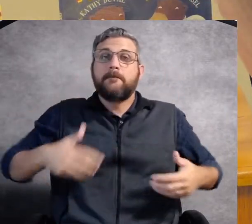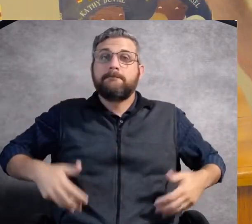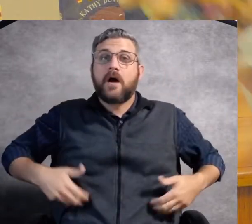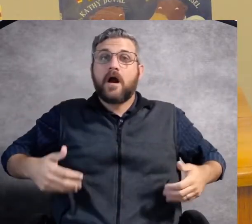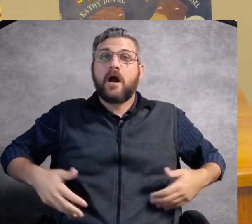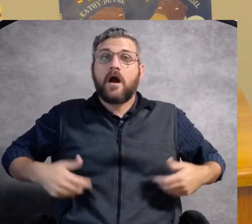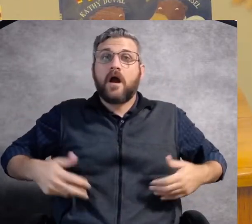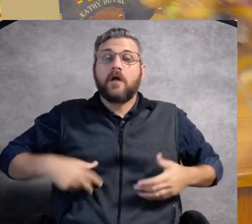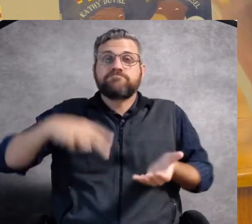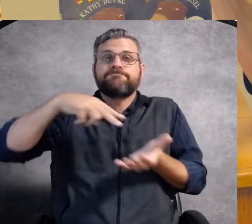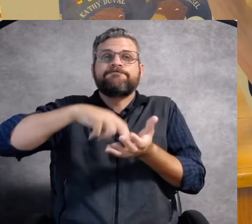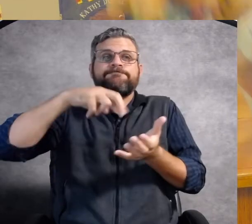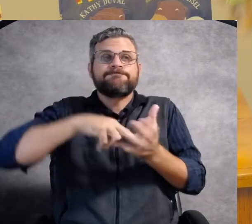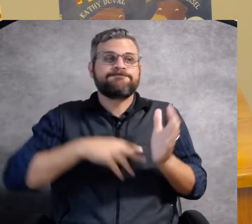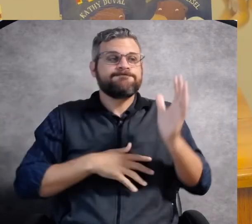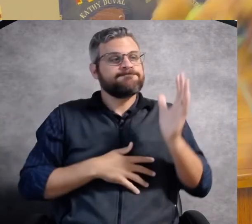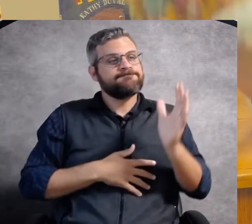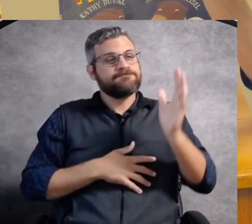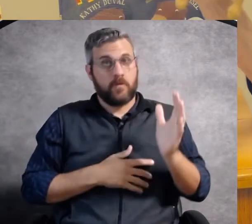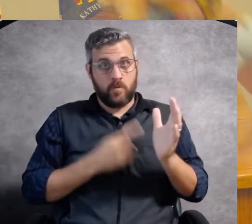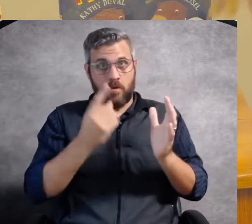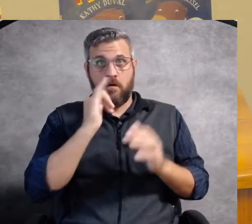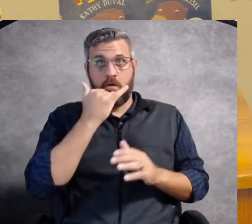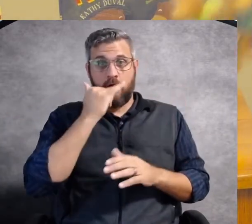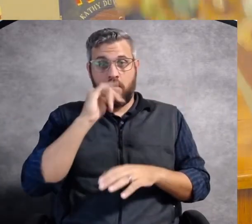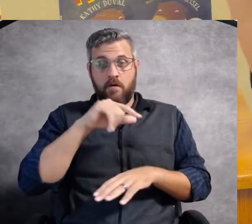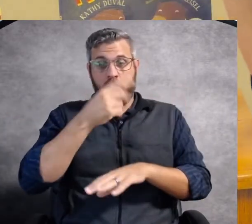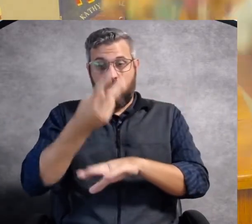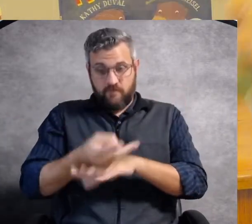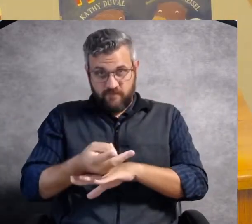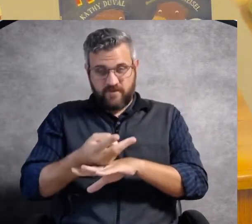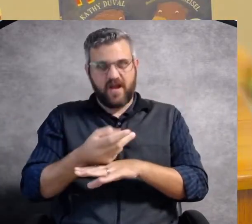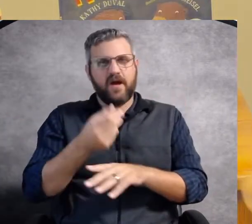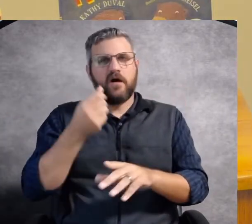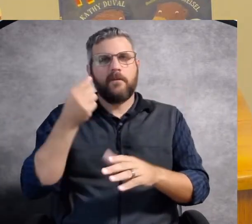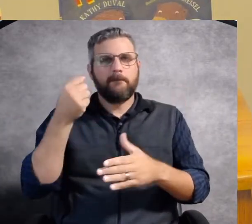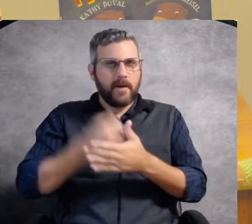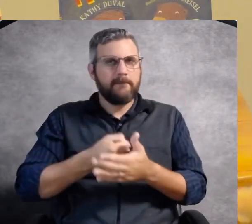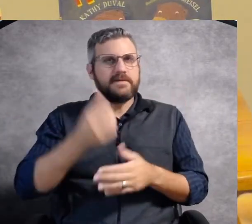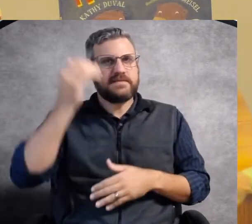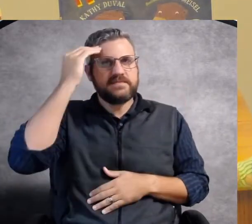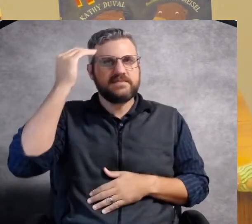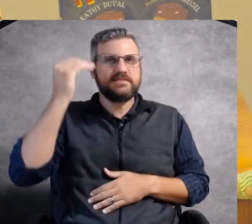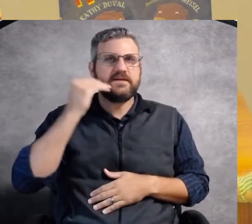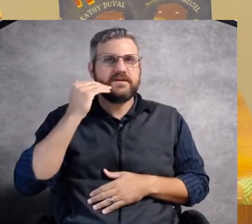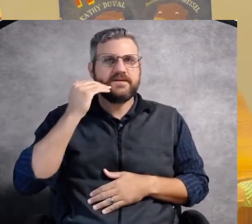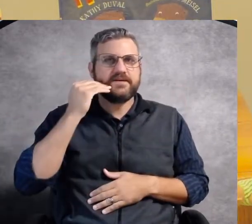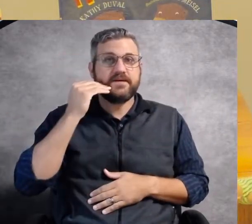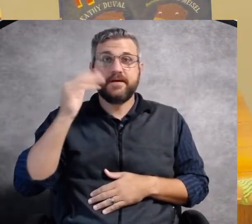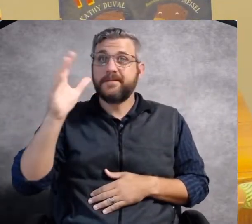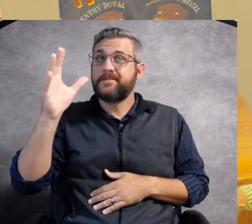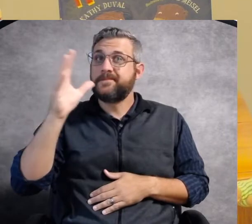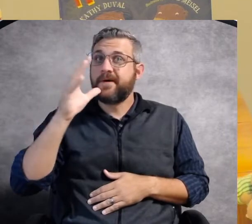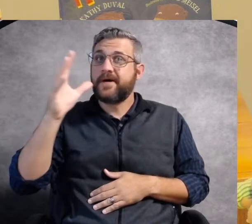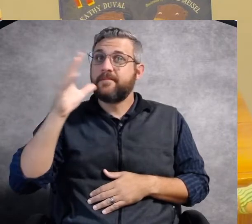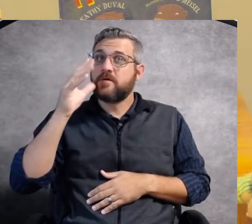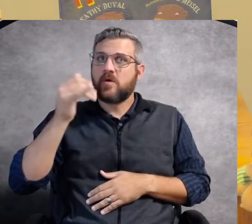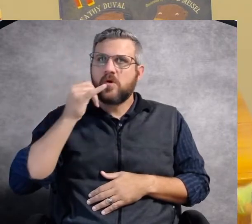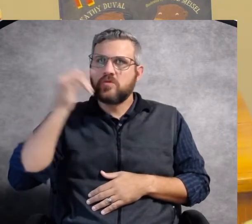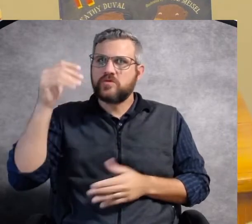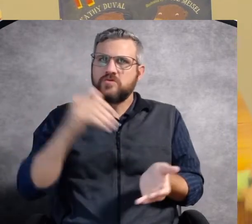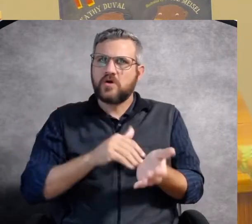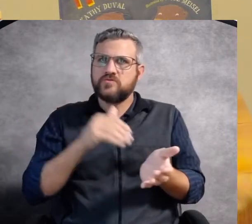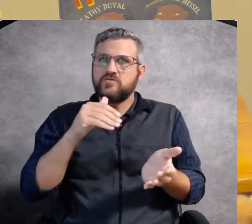5 little monkeys jumping on the bed. One fell off and bumped his